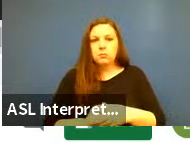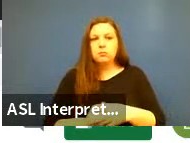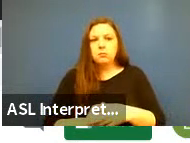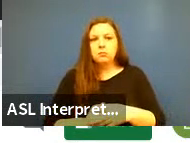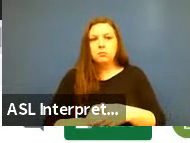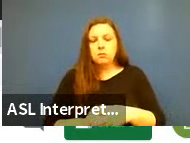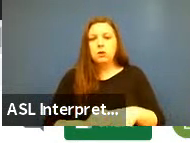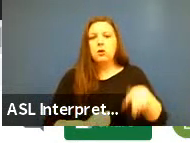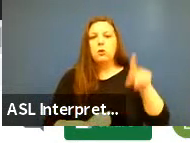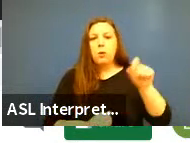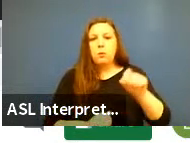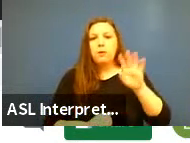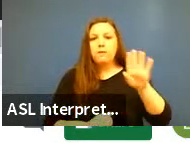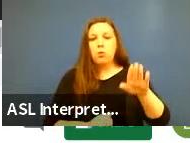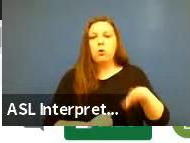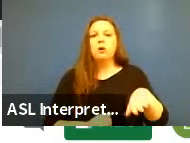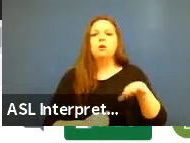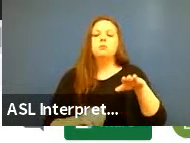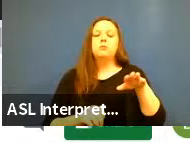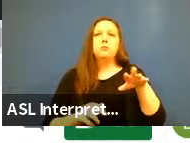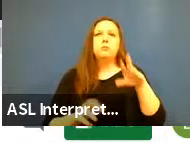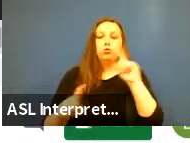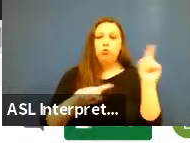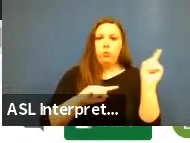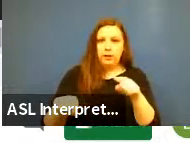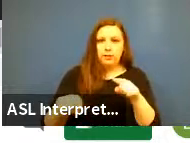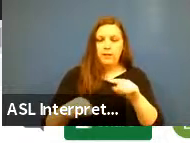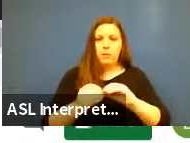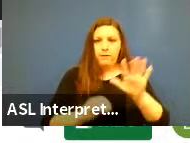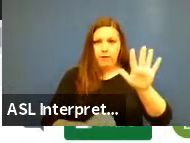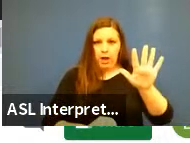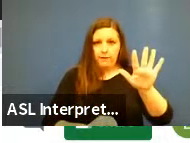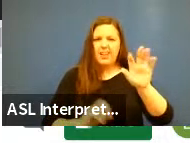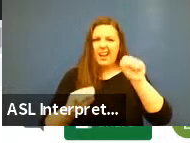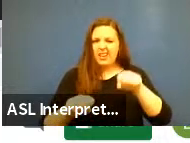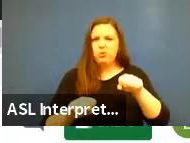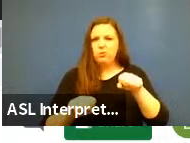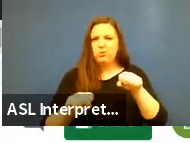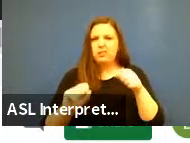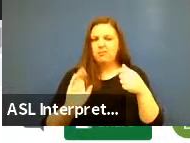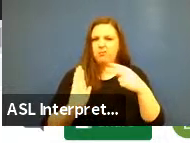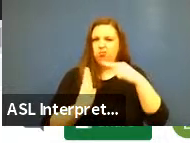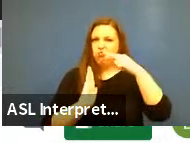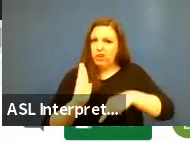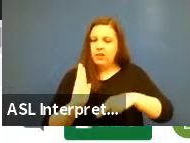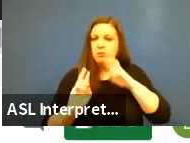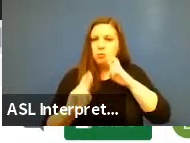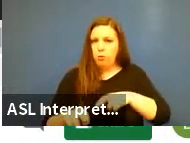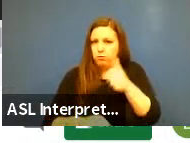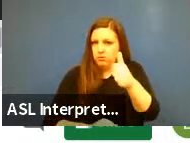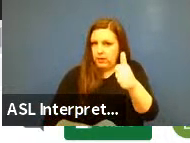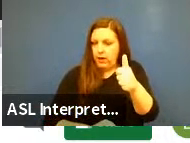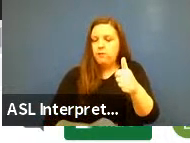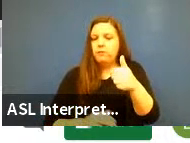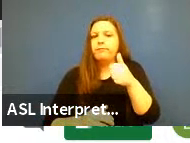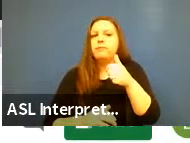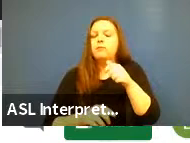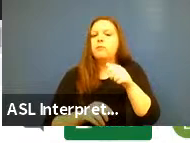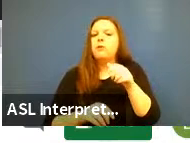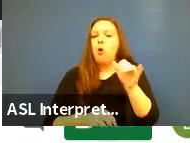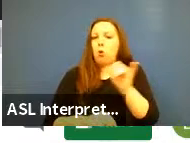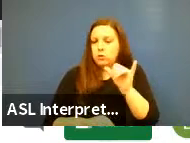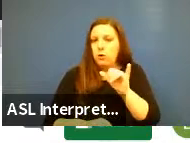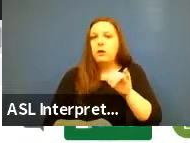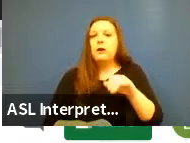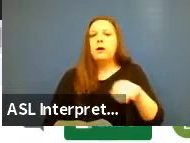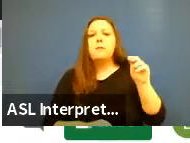1.4 Directive 5. And again, you can also reference the report, but Mr. Barlament